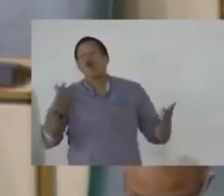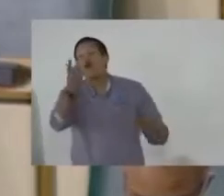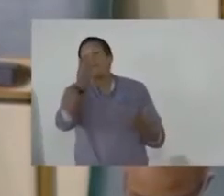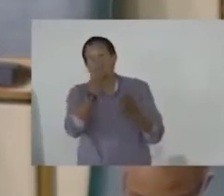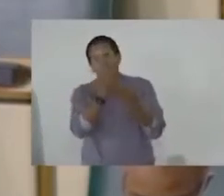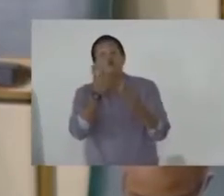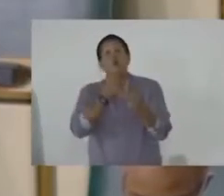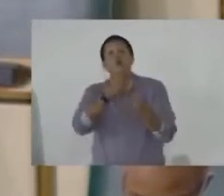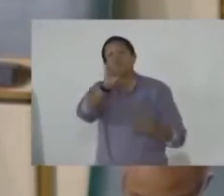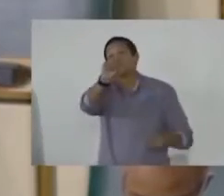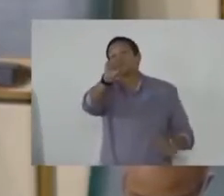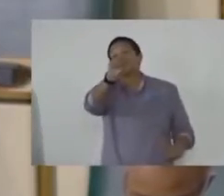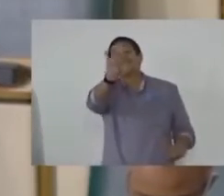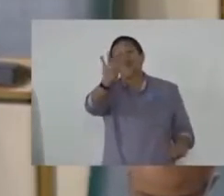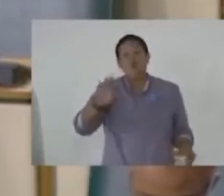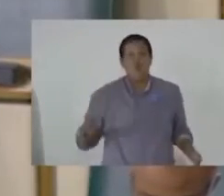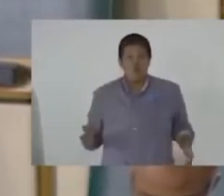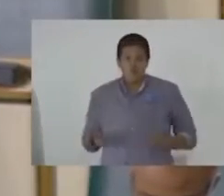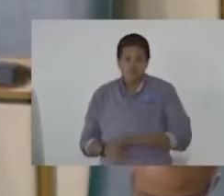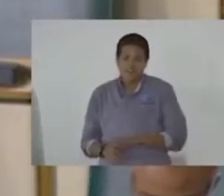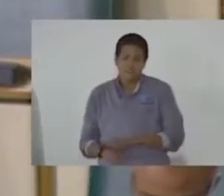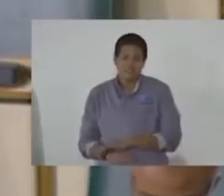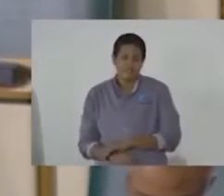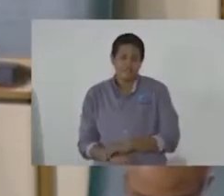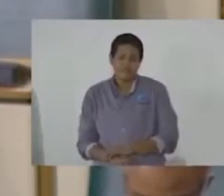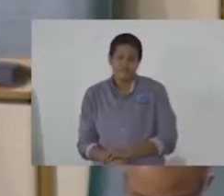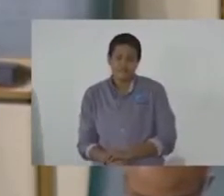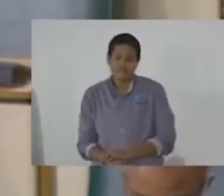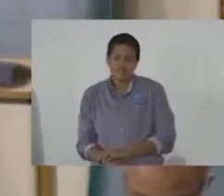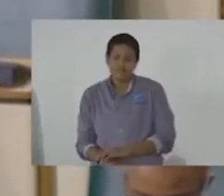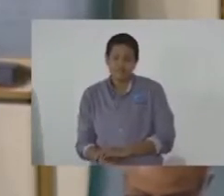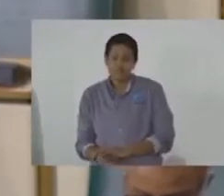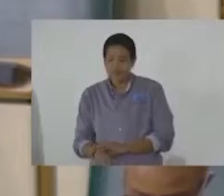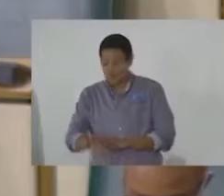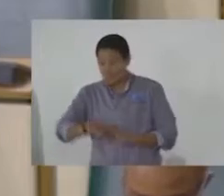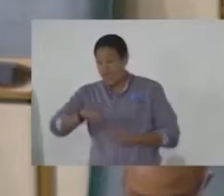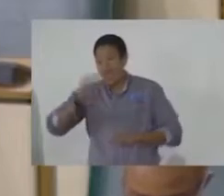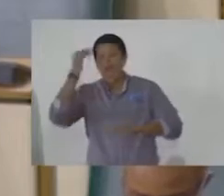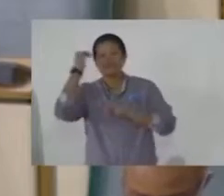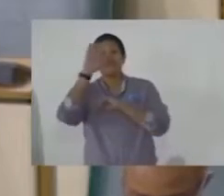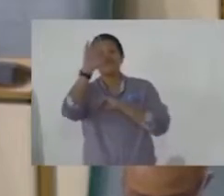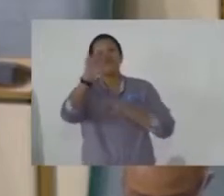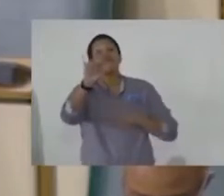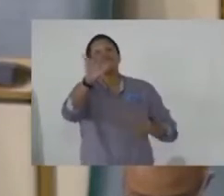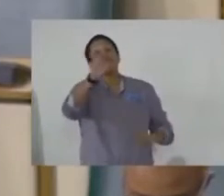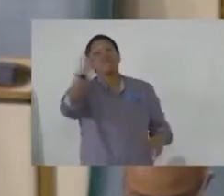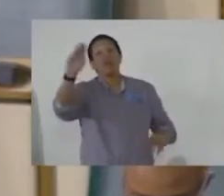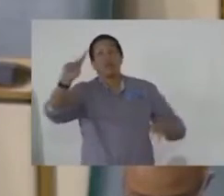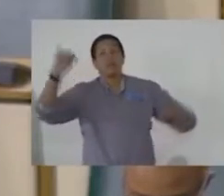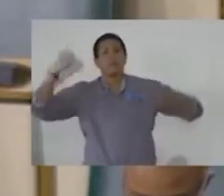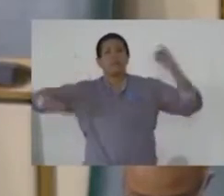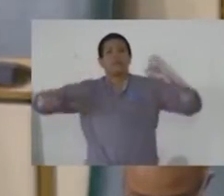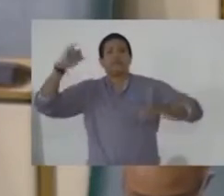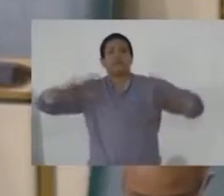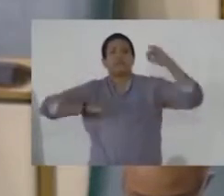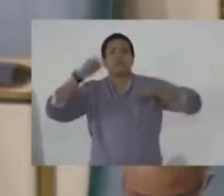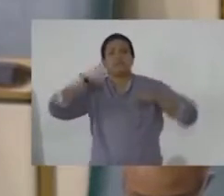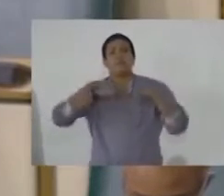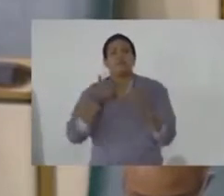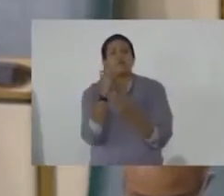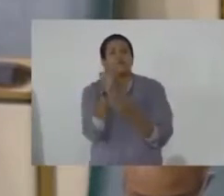before 2024, we will have 4.5 million visitors and we will earn